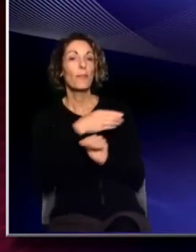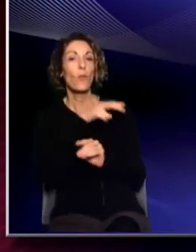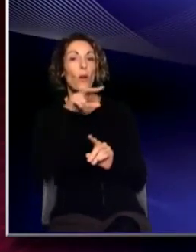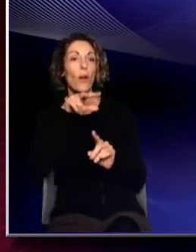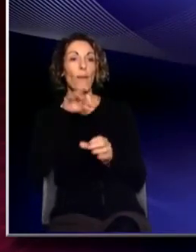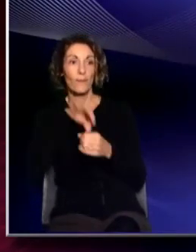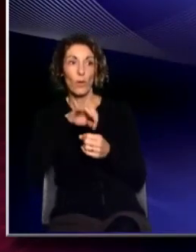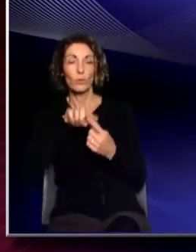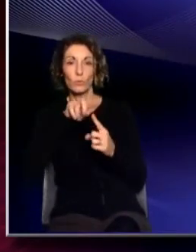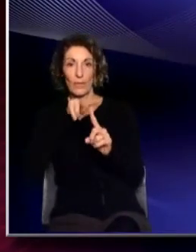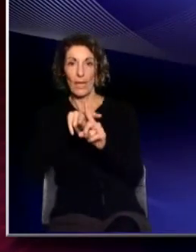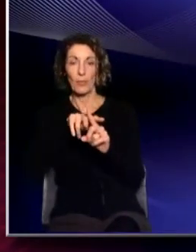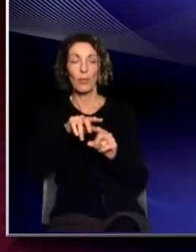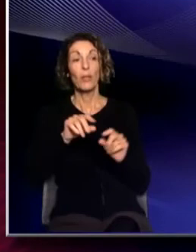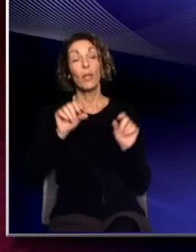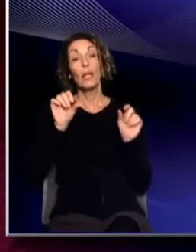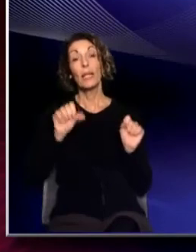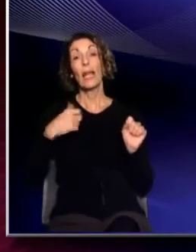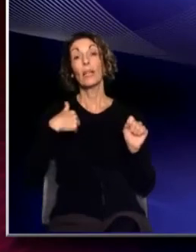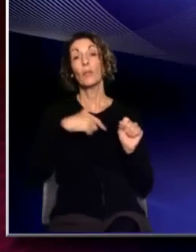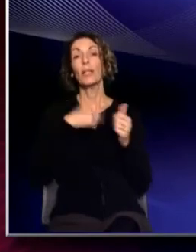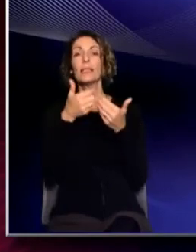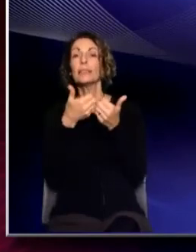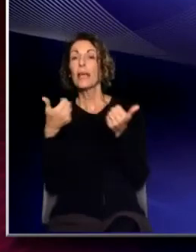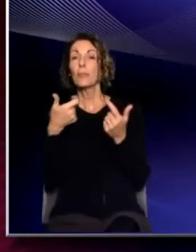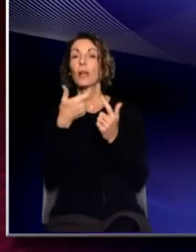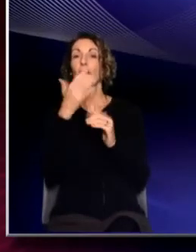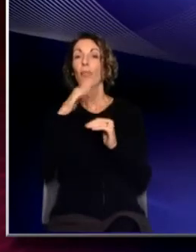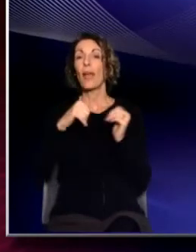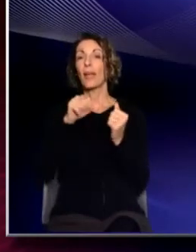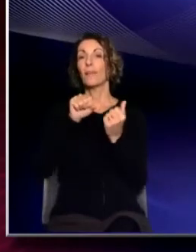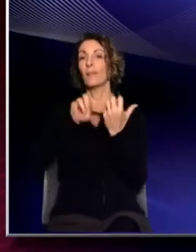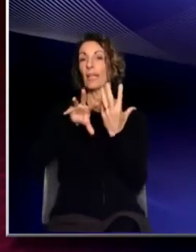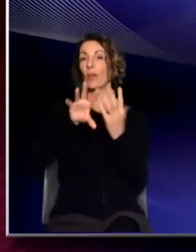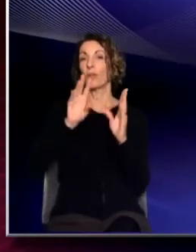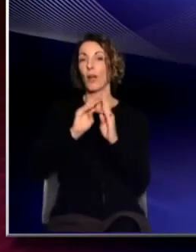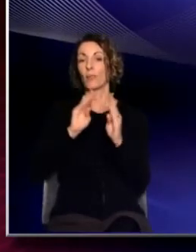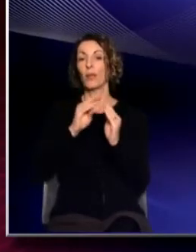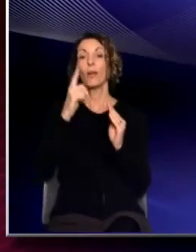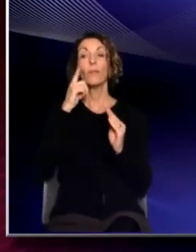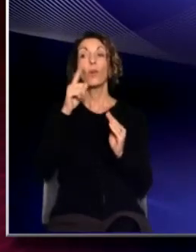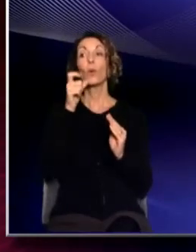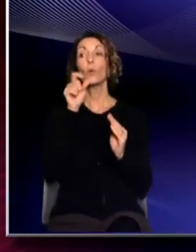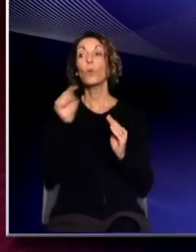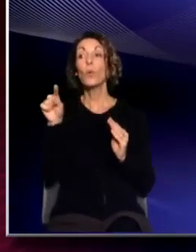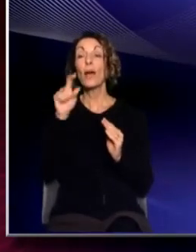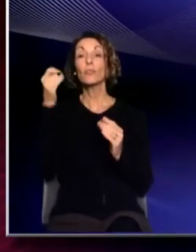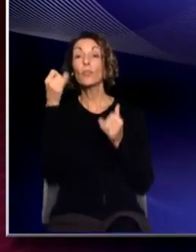this? Could we, apart from the video conferencing, for those that do have to call in